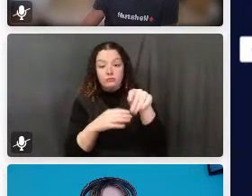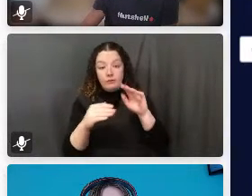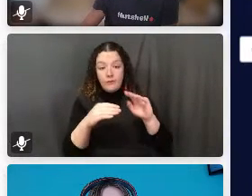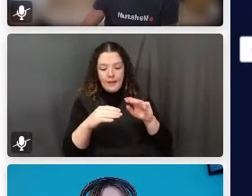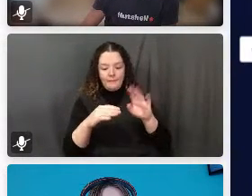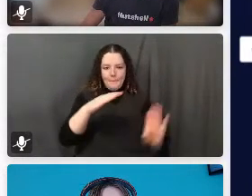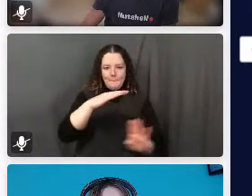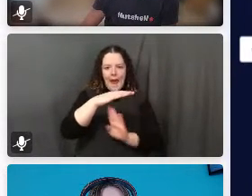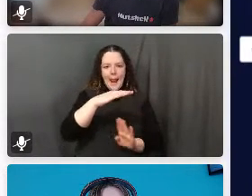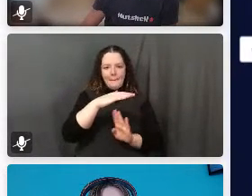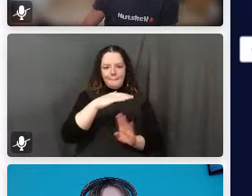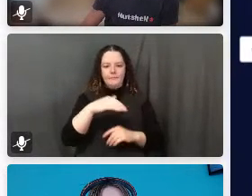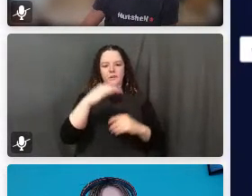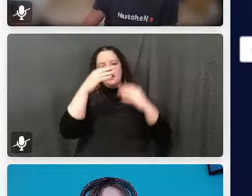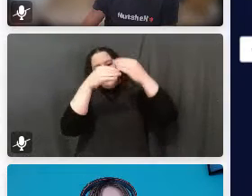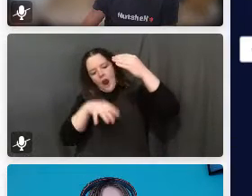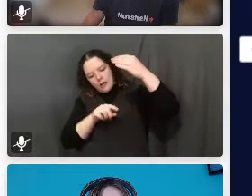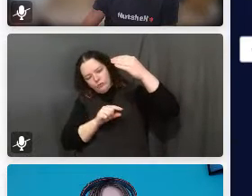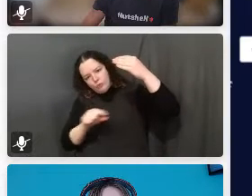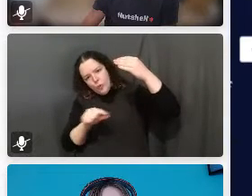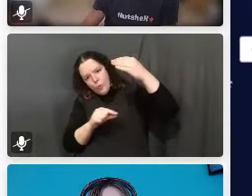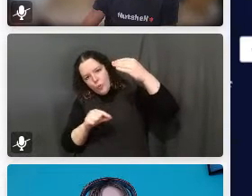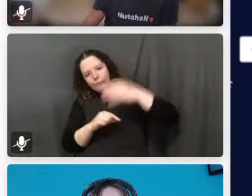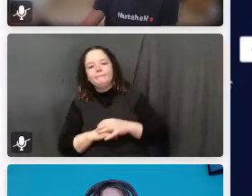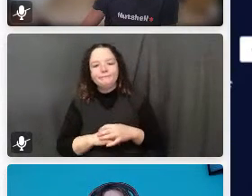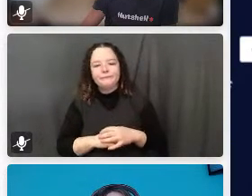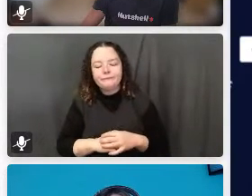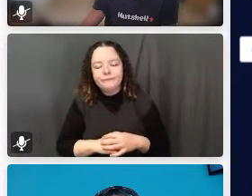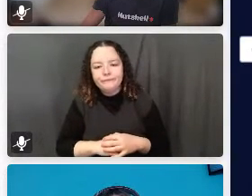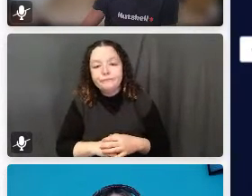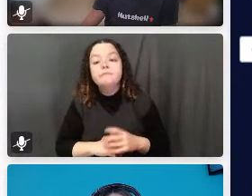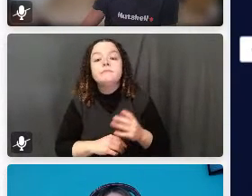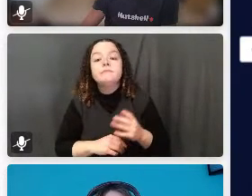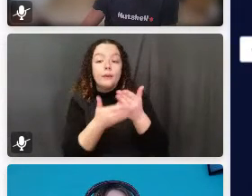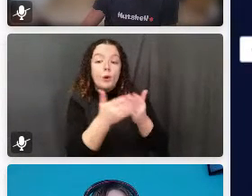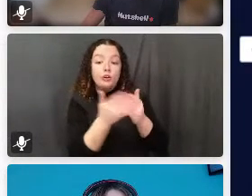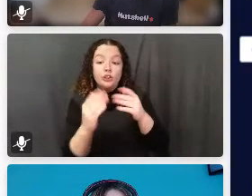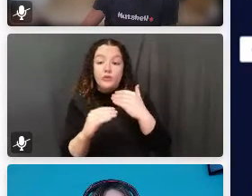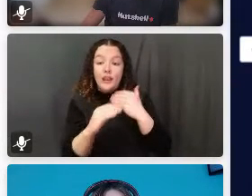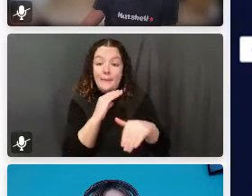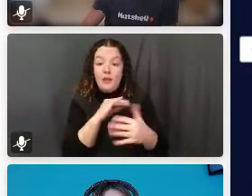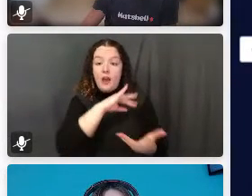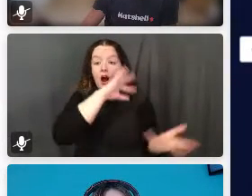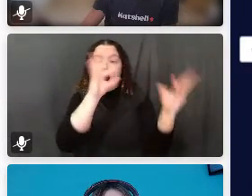emails. And these are the main pieces of your email that make up the anatomy of your email as a whole.